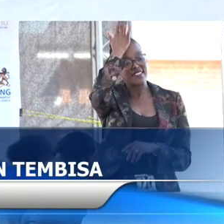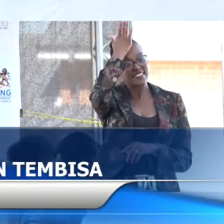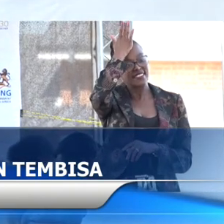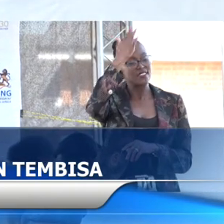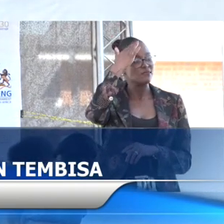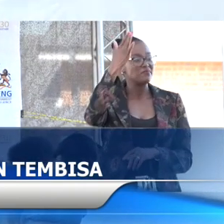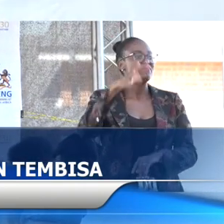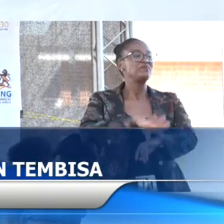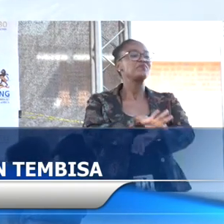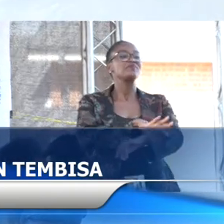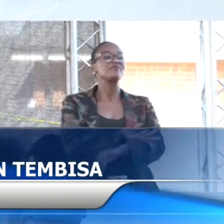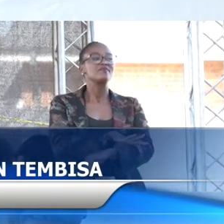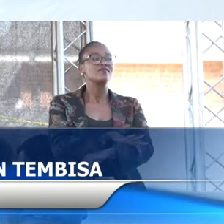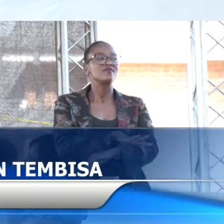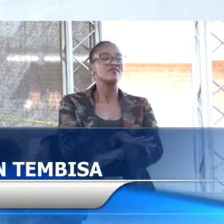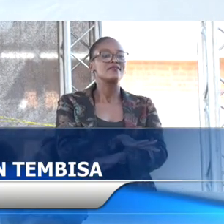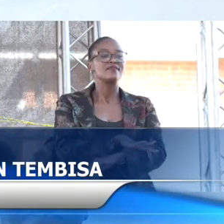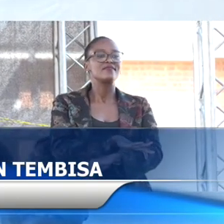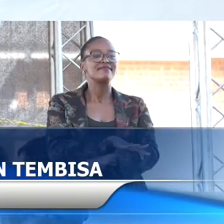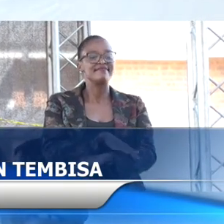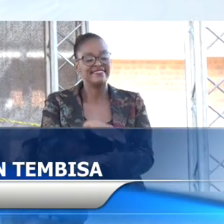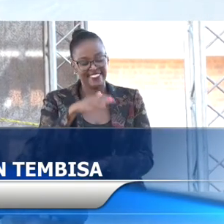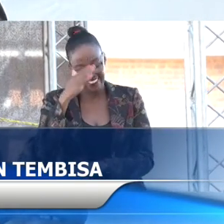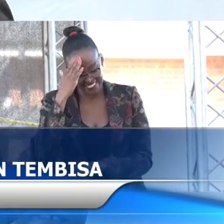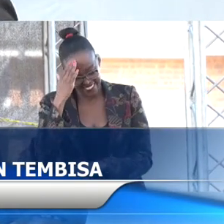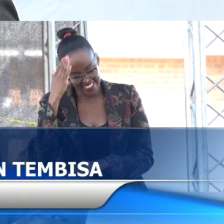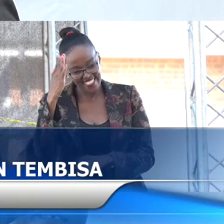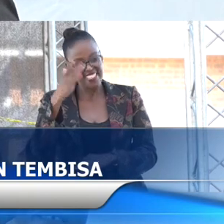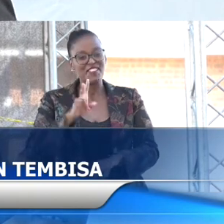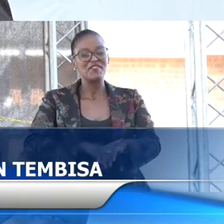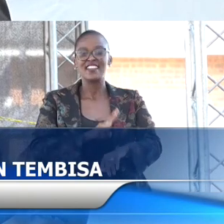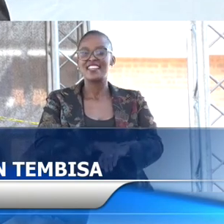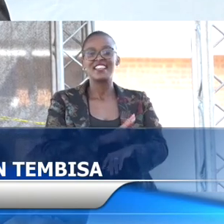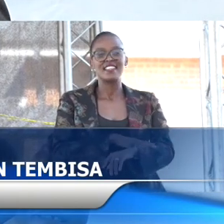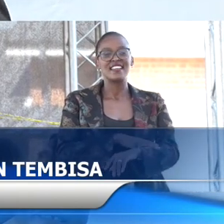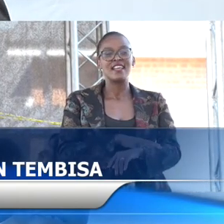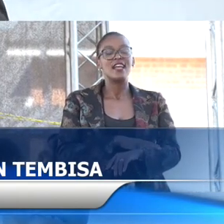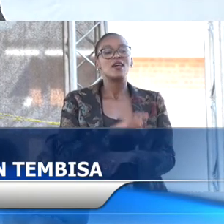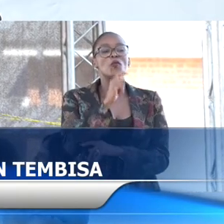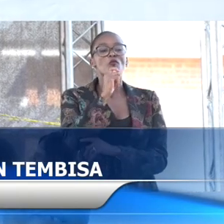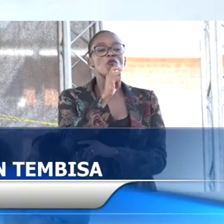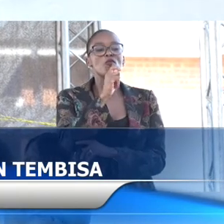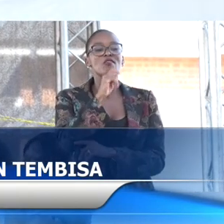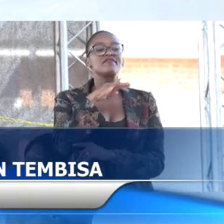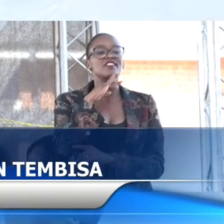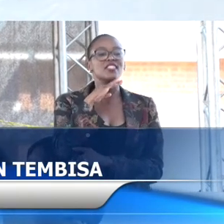Abshini. Bariki dimachelule. Khoya more.